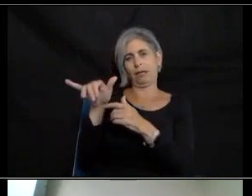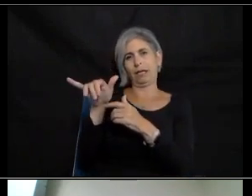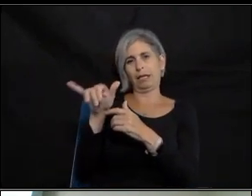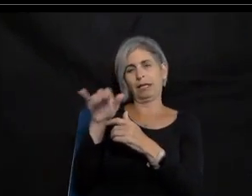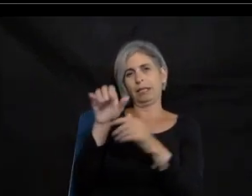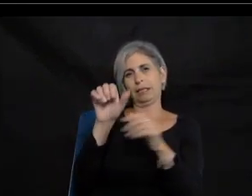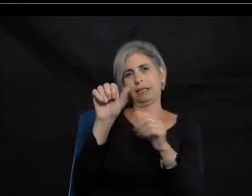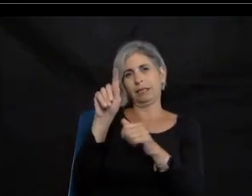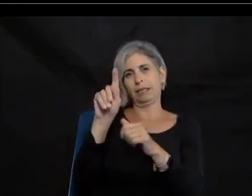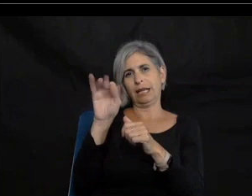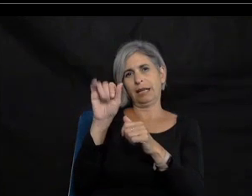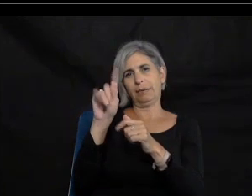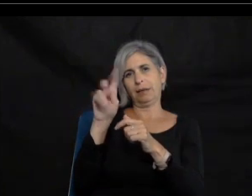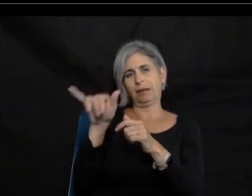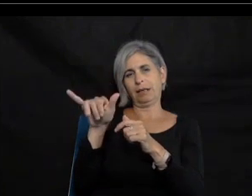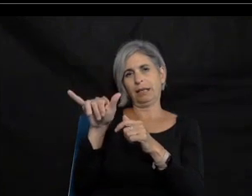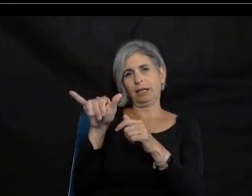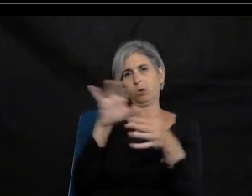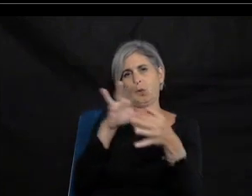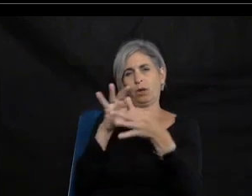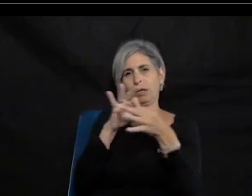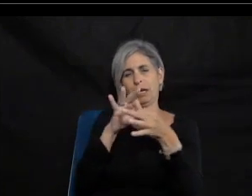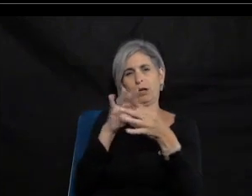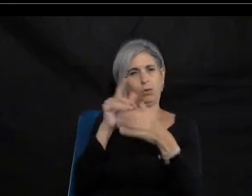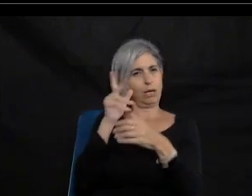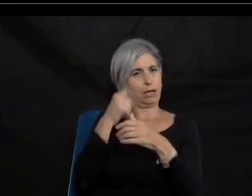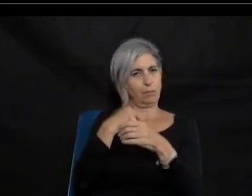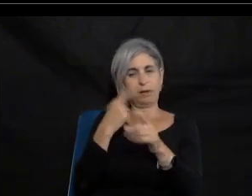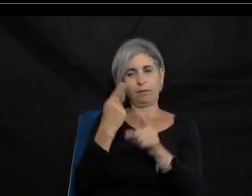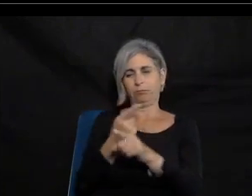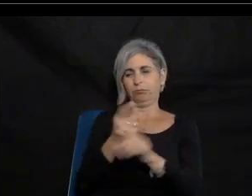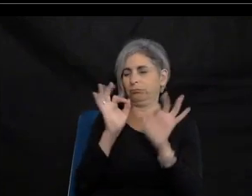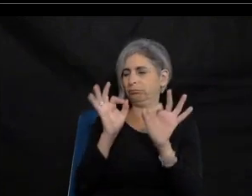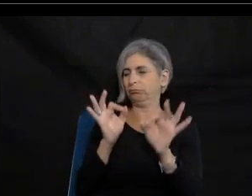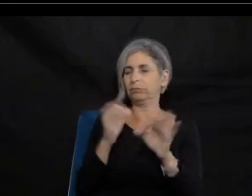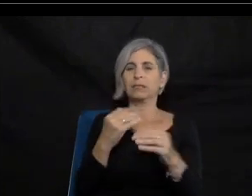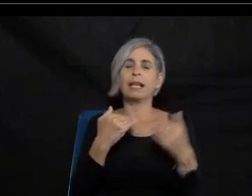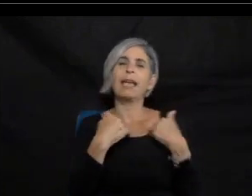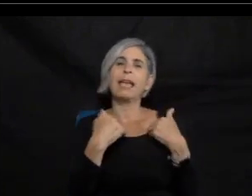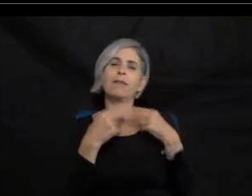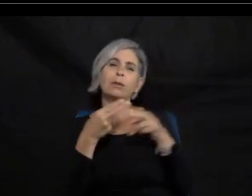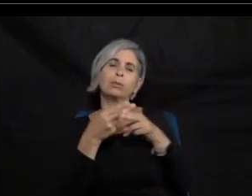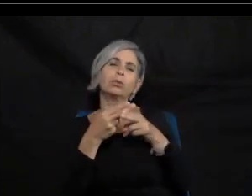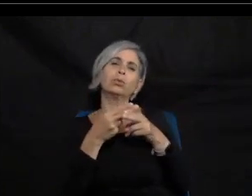by your silence, you can hear me. Yes, we can. Thank you. Yeah. So I do have a brief